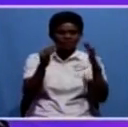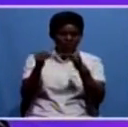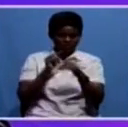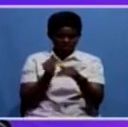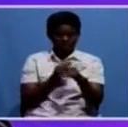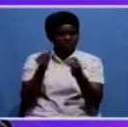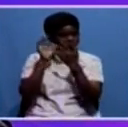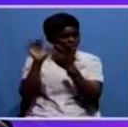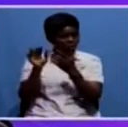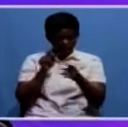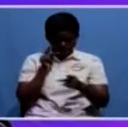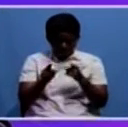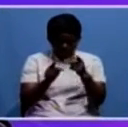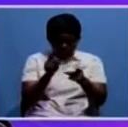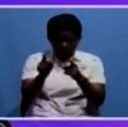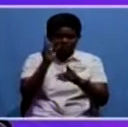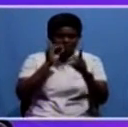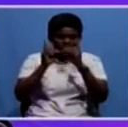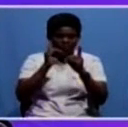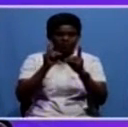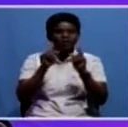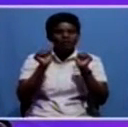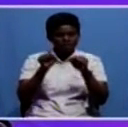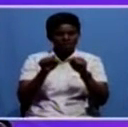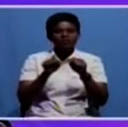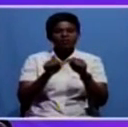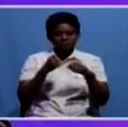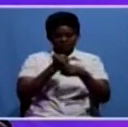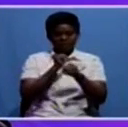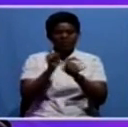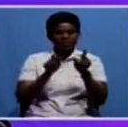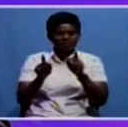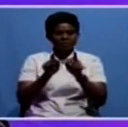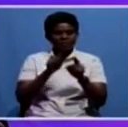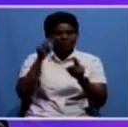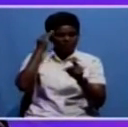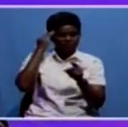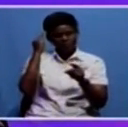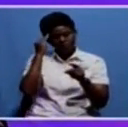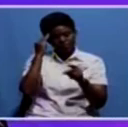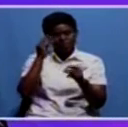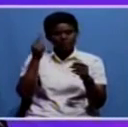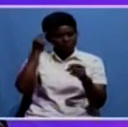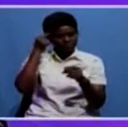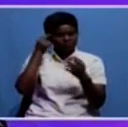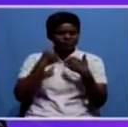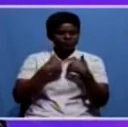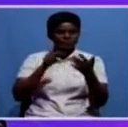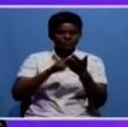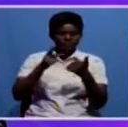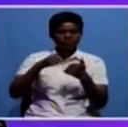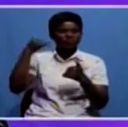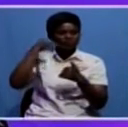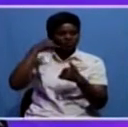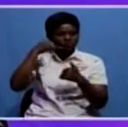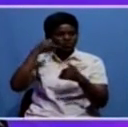that a process of dialogue will get people to realize that you cannot host a program, even if it's a phone-in program,